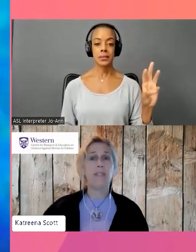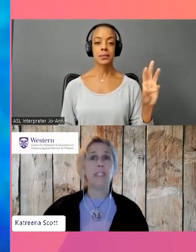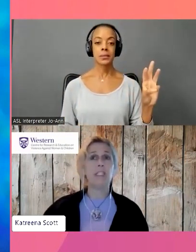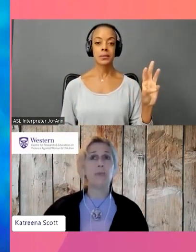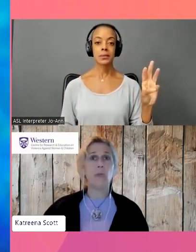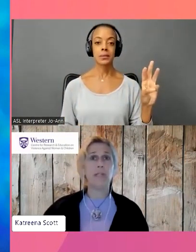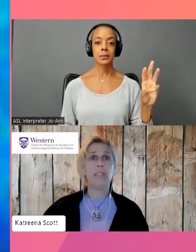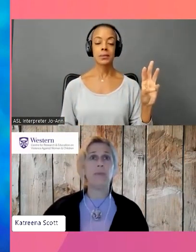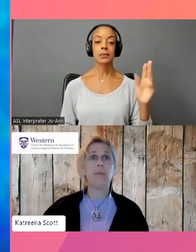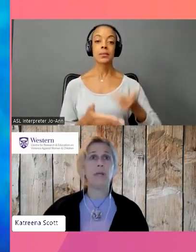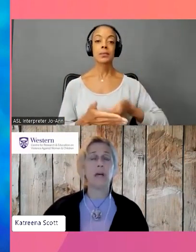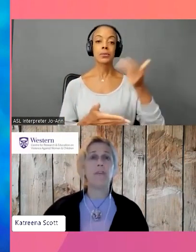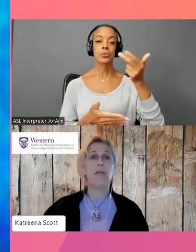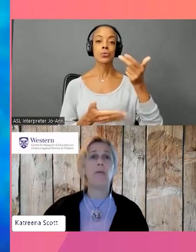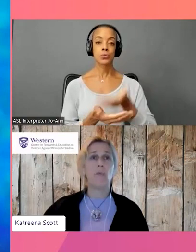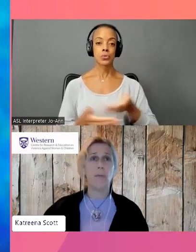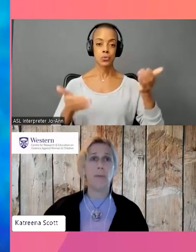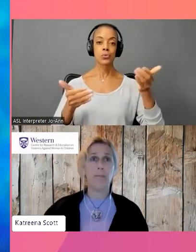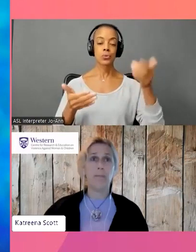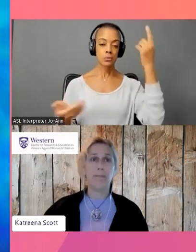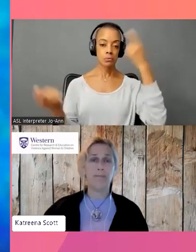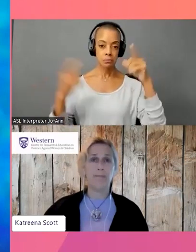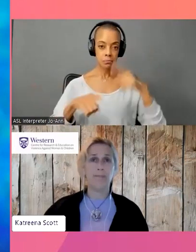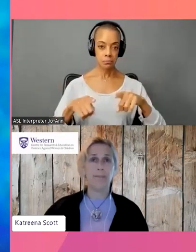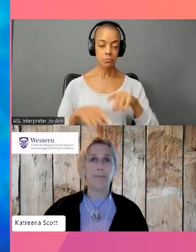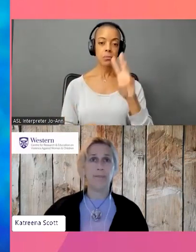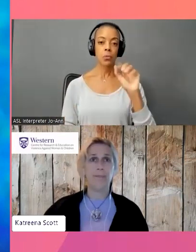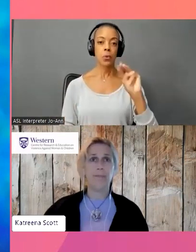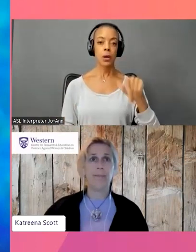and the Dish with One Spoon Covenant Wampum.